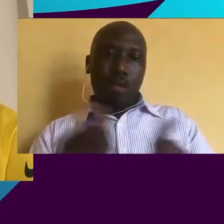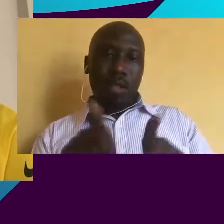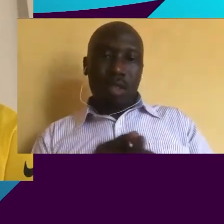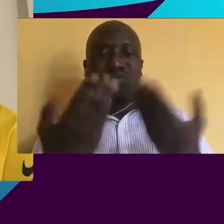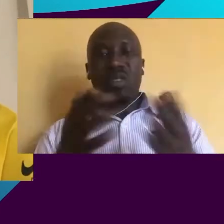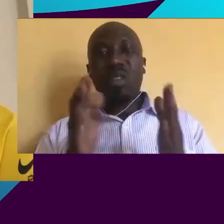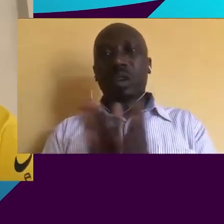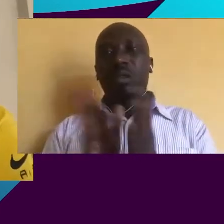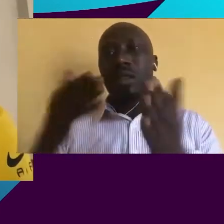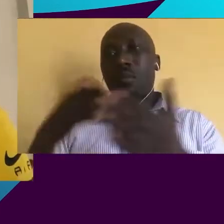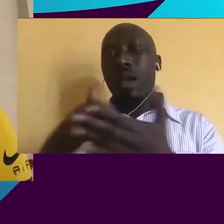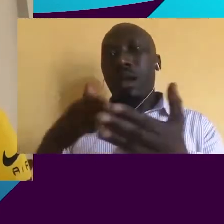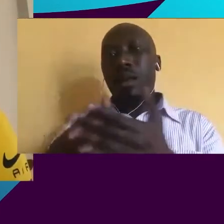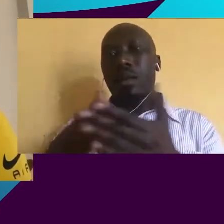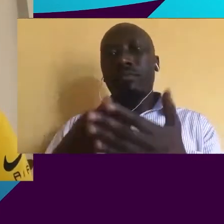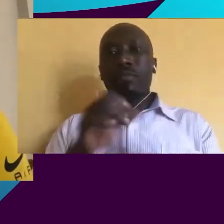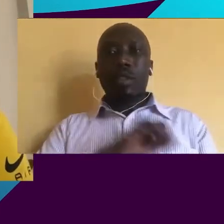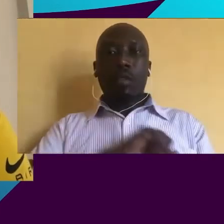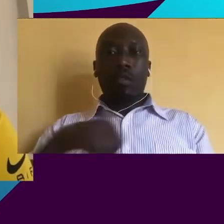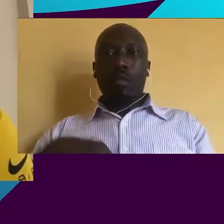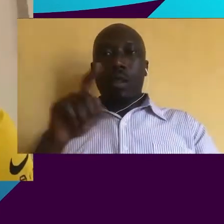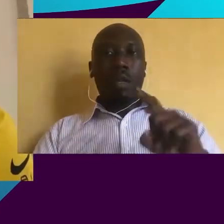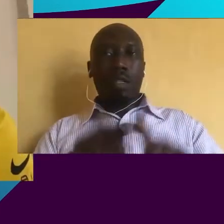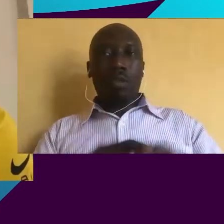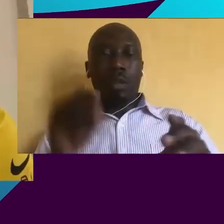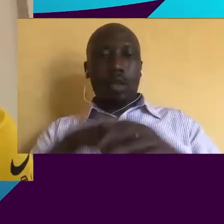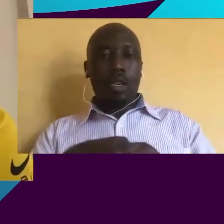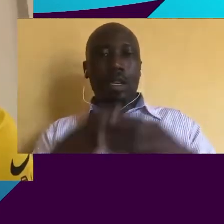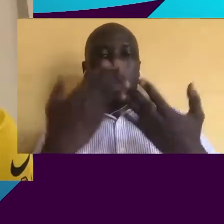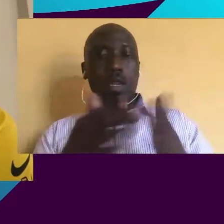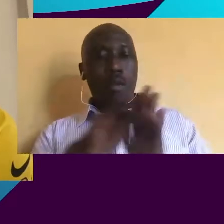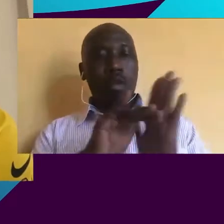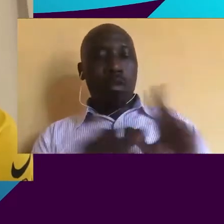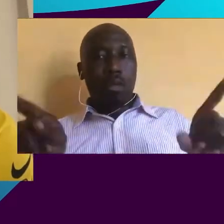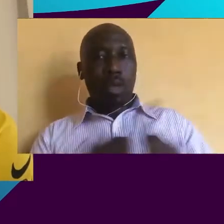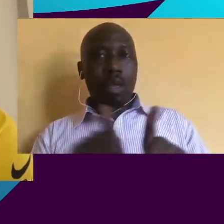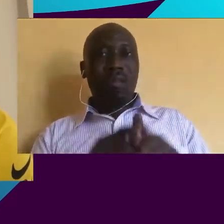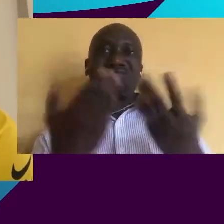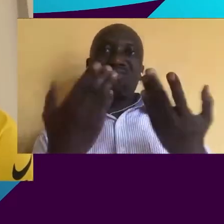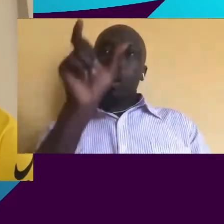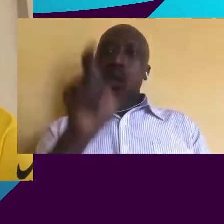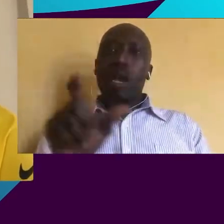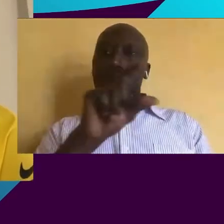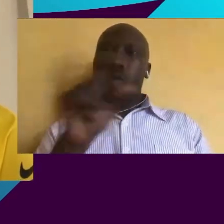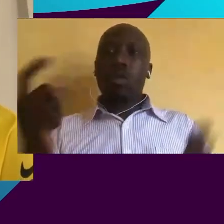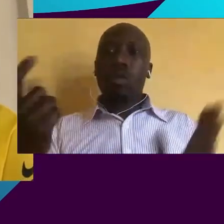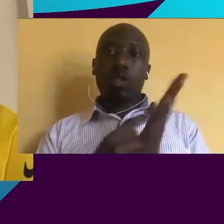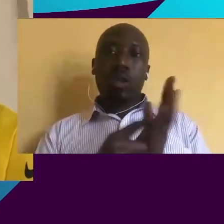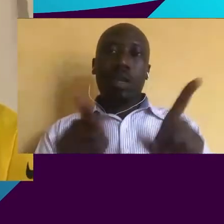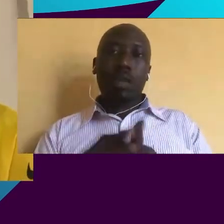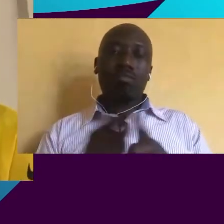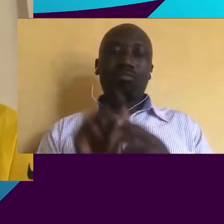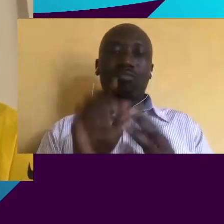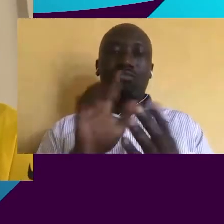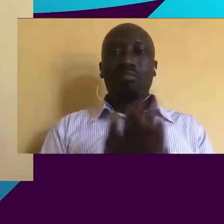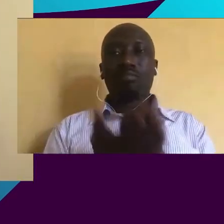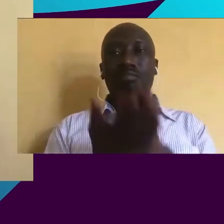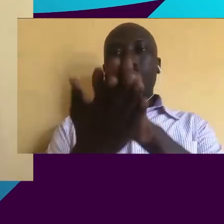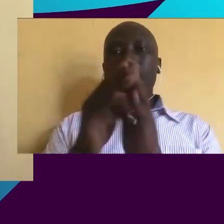females participating in a program like this across Uganda. Lydia, the floor is yours.